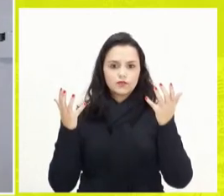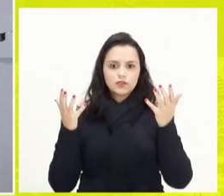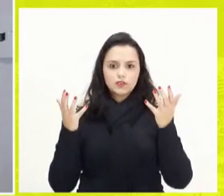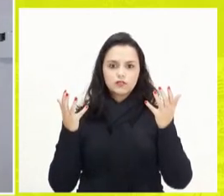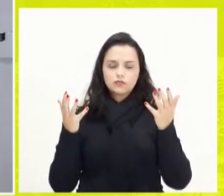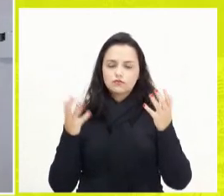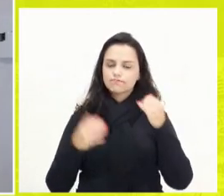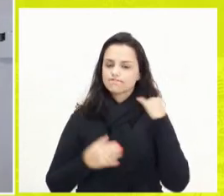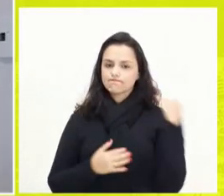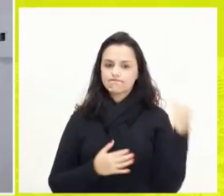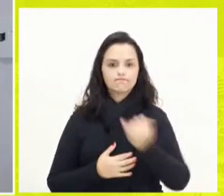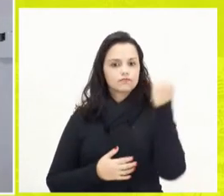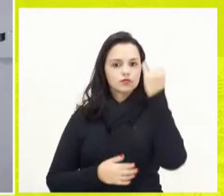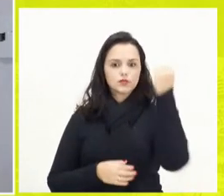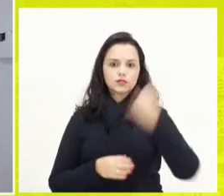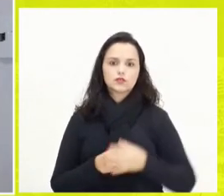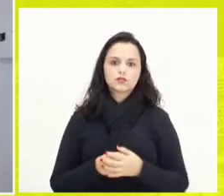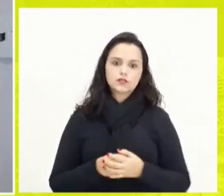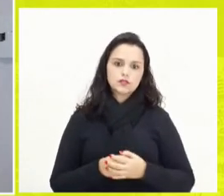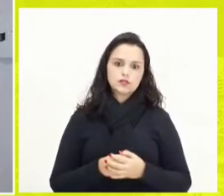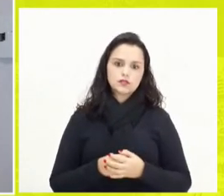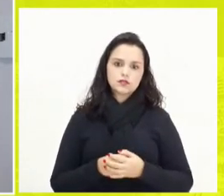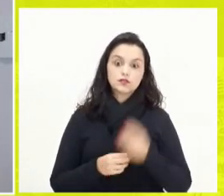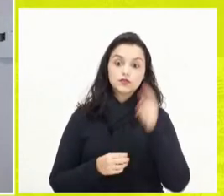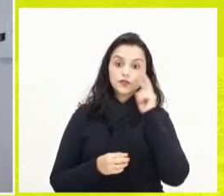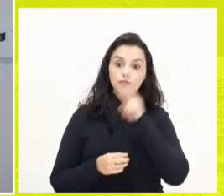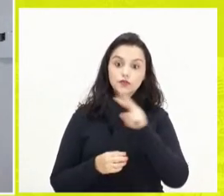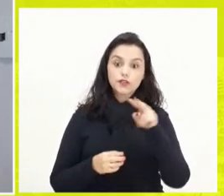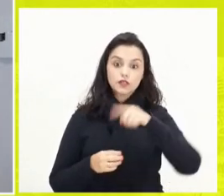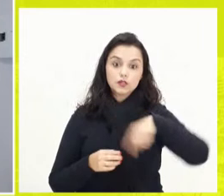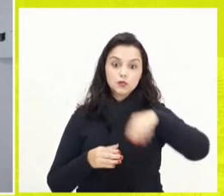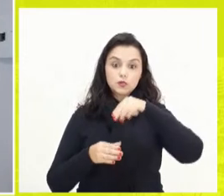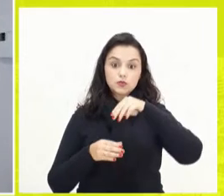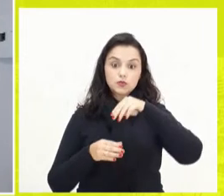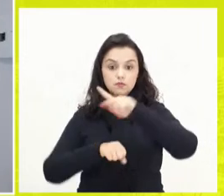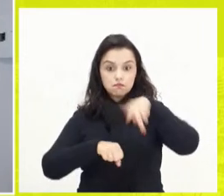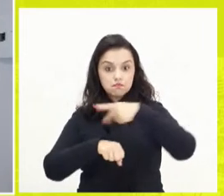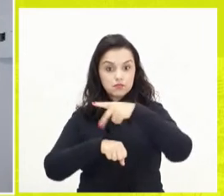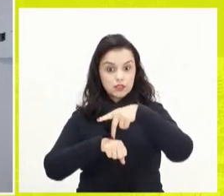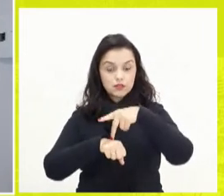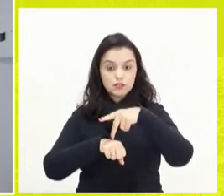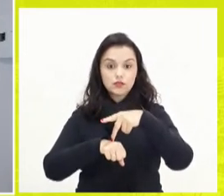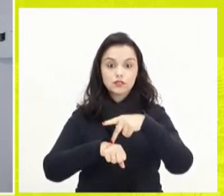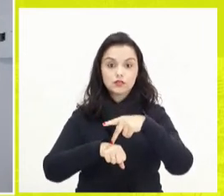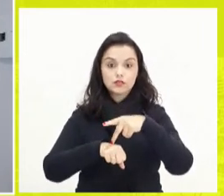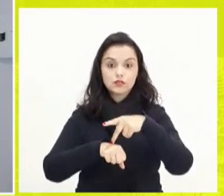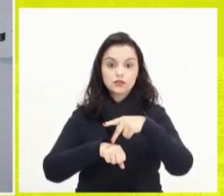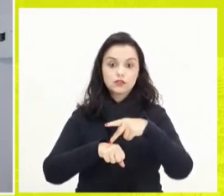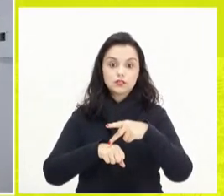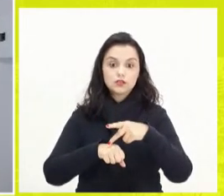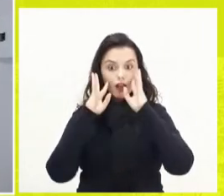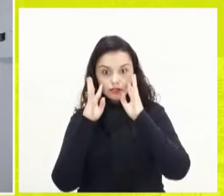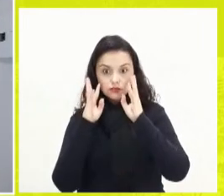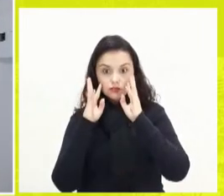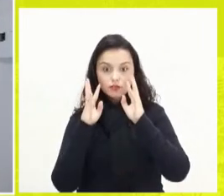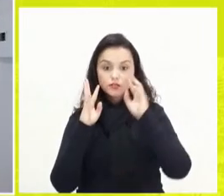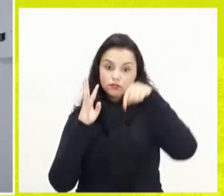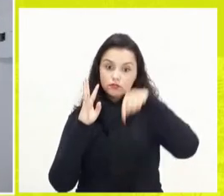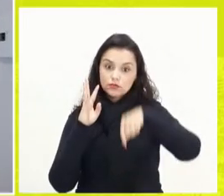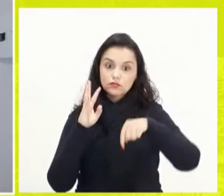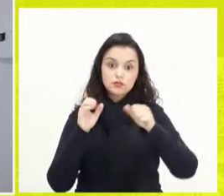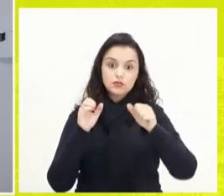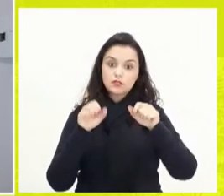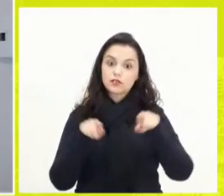to put this event together it's very impressive to see how our country brazil is gaining